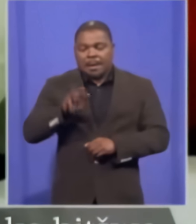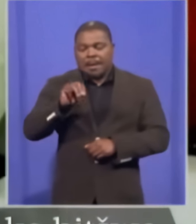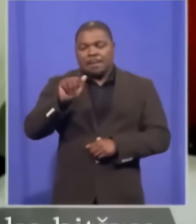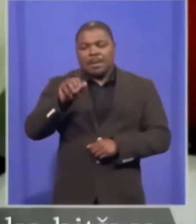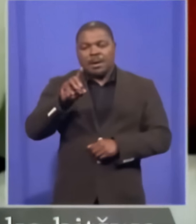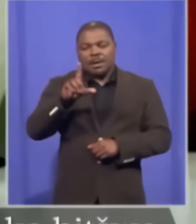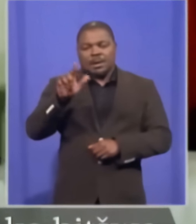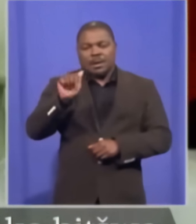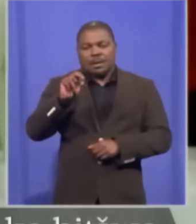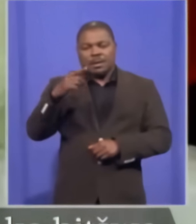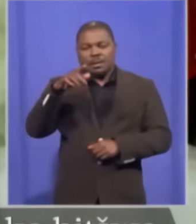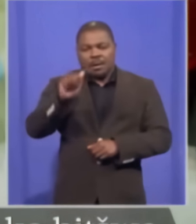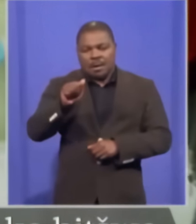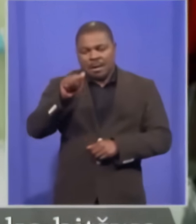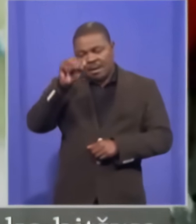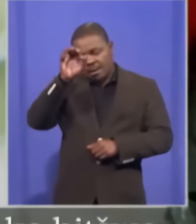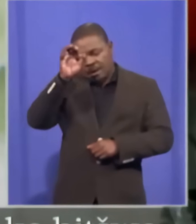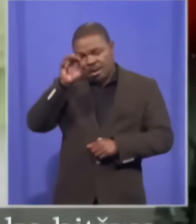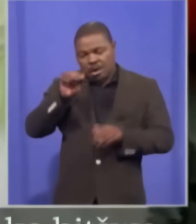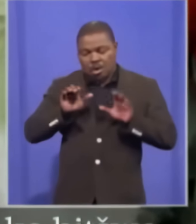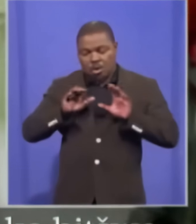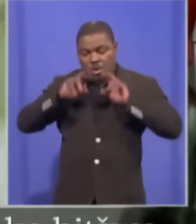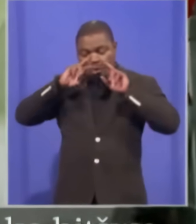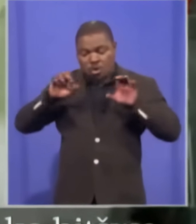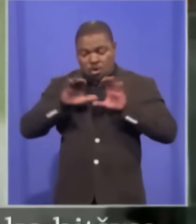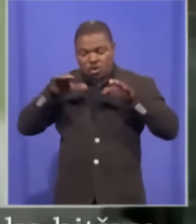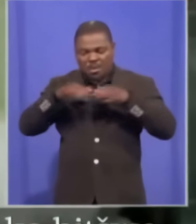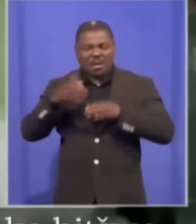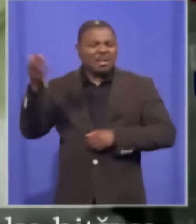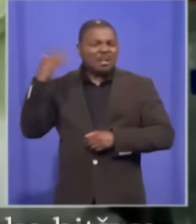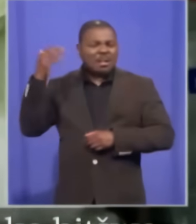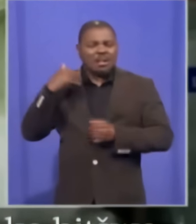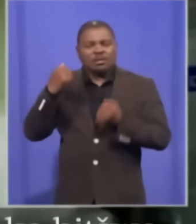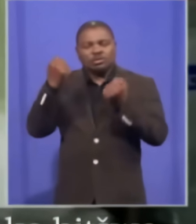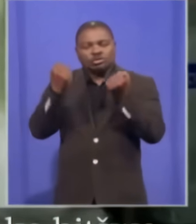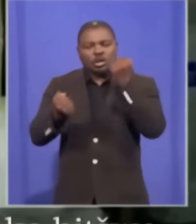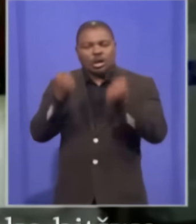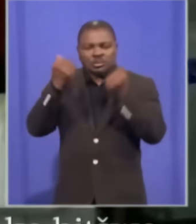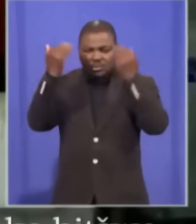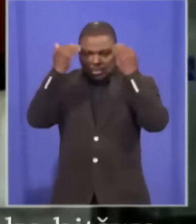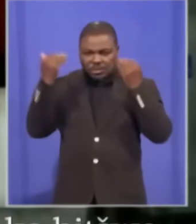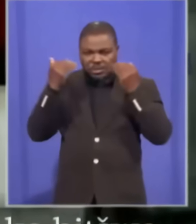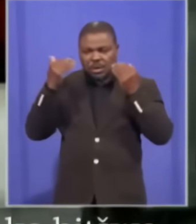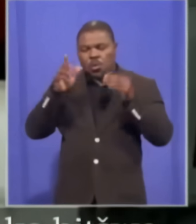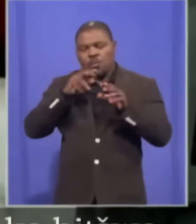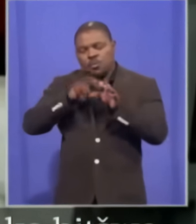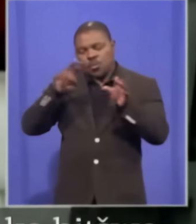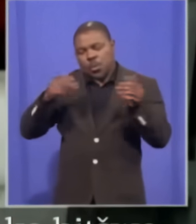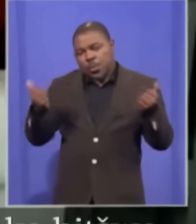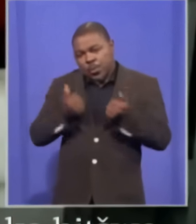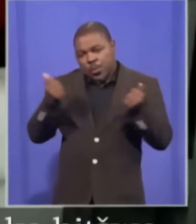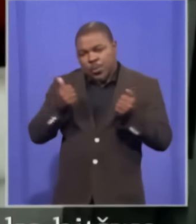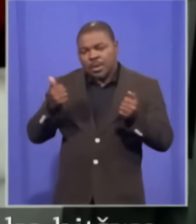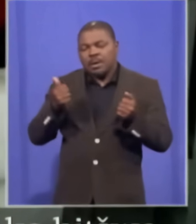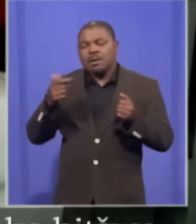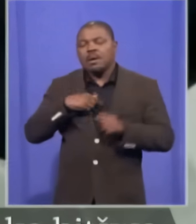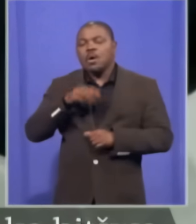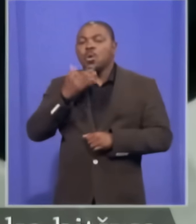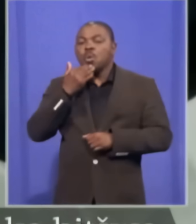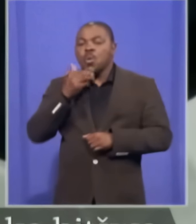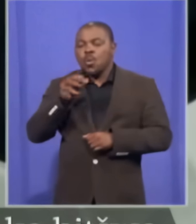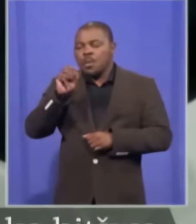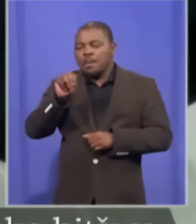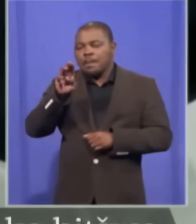Madlanga yeo e reeletšwego ka leina la moahlodi wa kgorotsheko ya molaotheo yo a tlogetšego mošomo